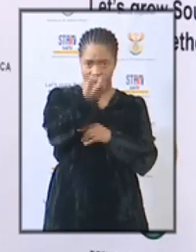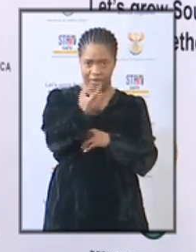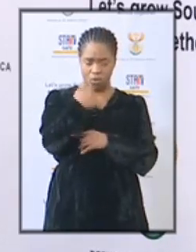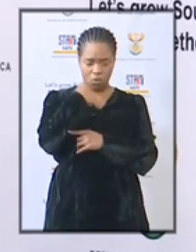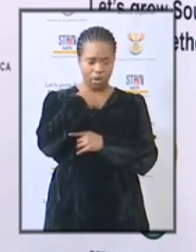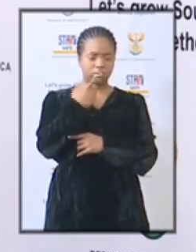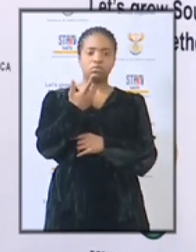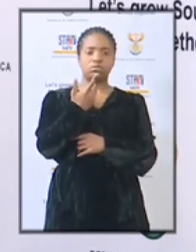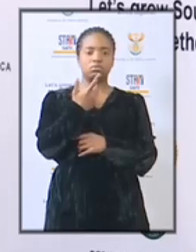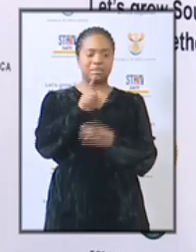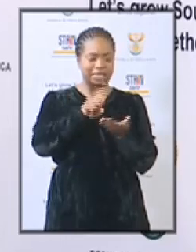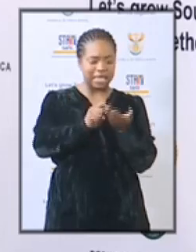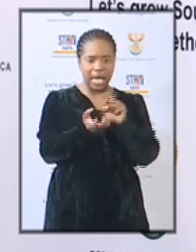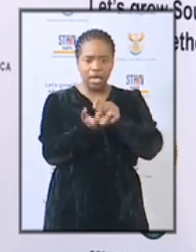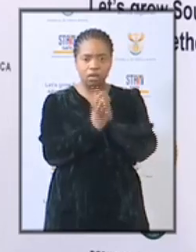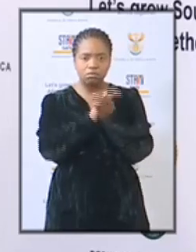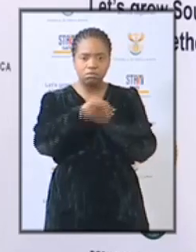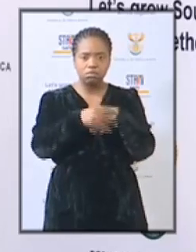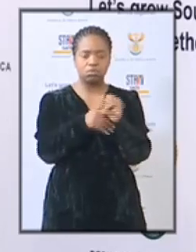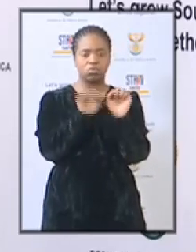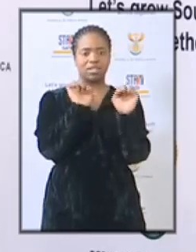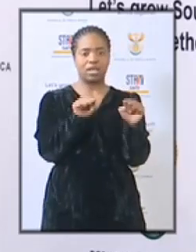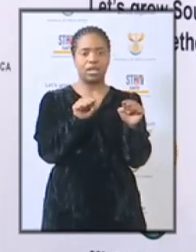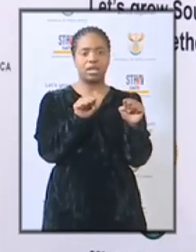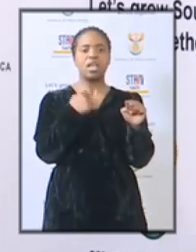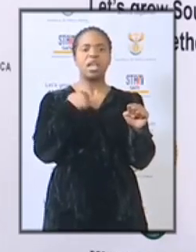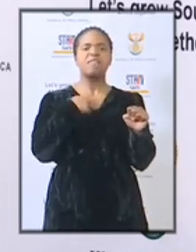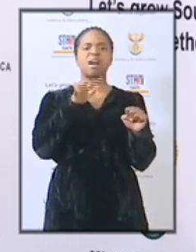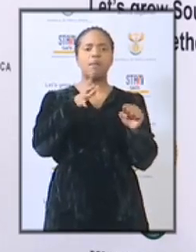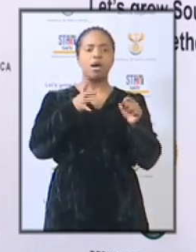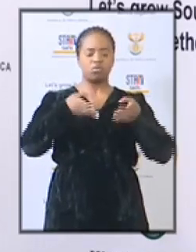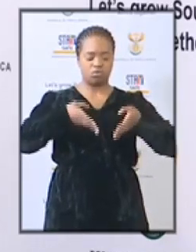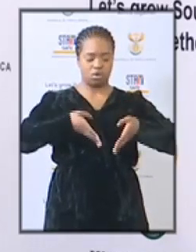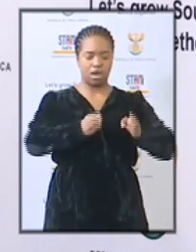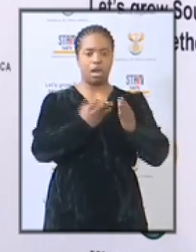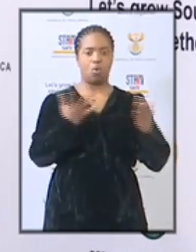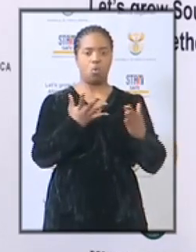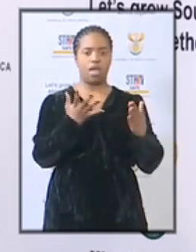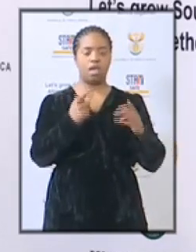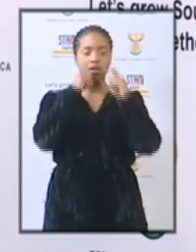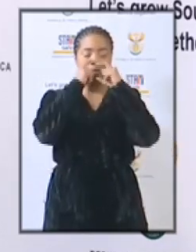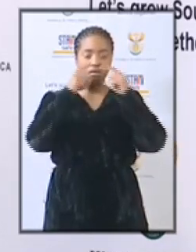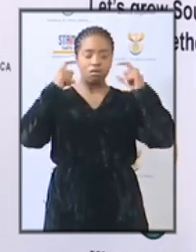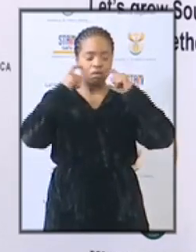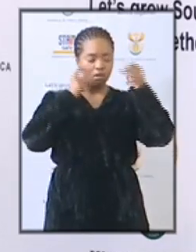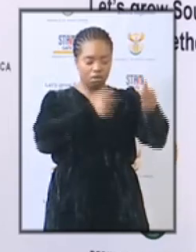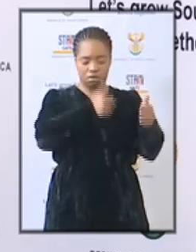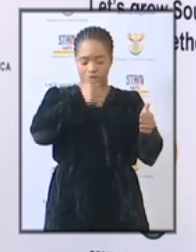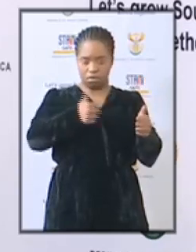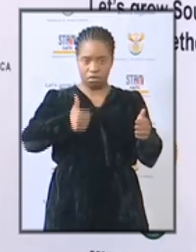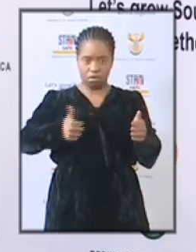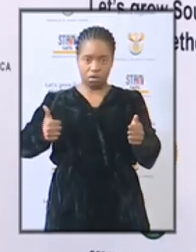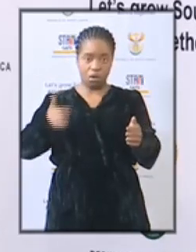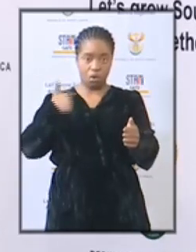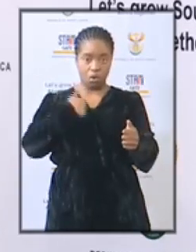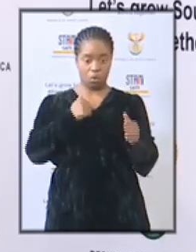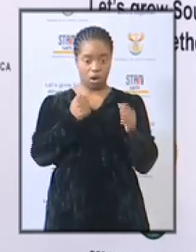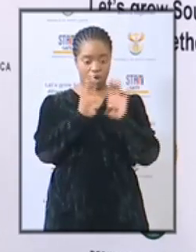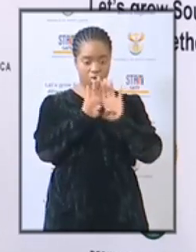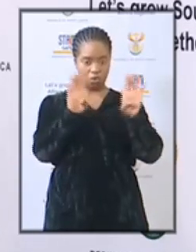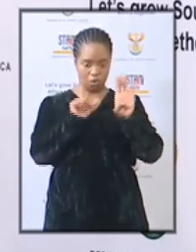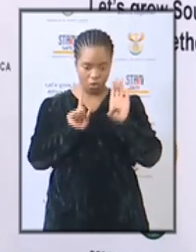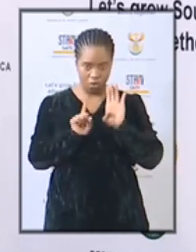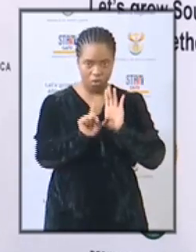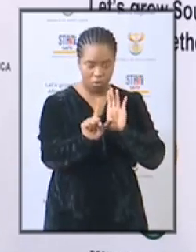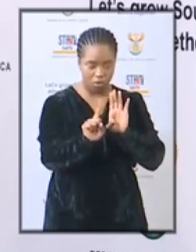of the directions. We are saying that make sure that there's sanitizing, the screening, there's wearing of masks at all times.